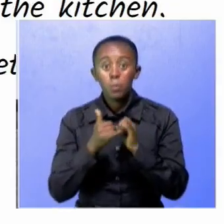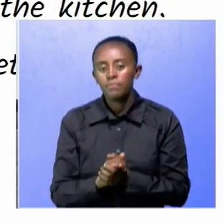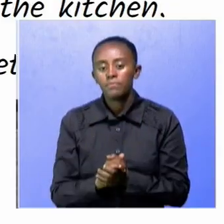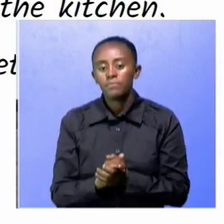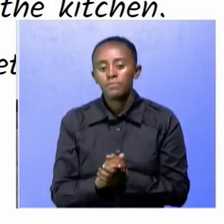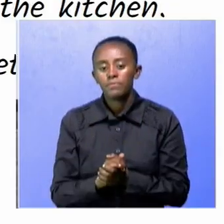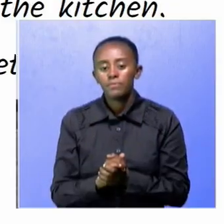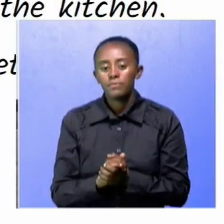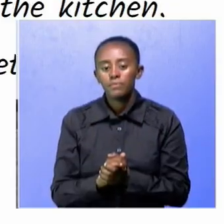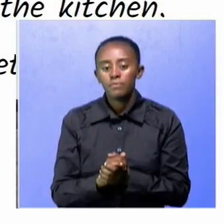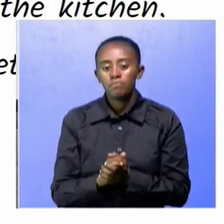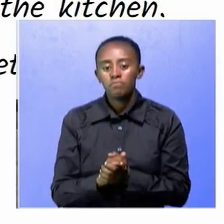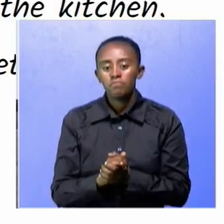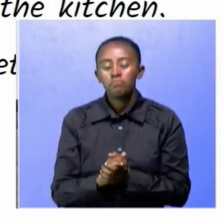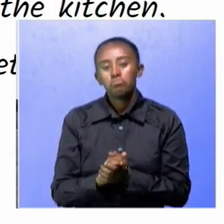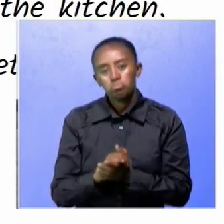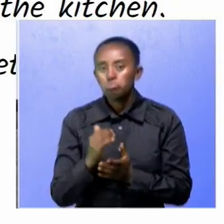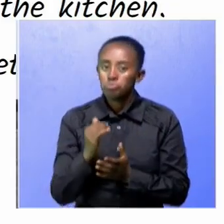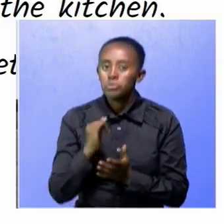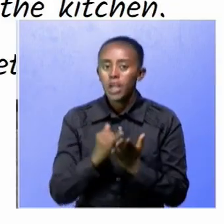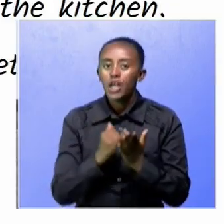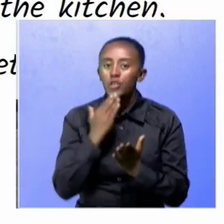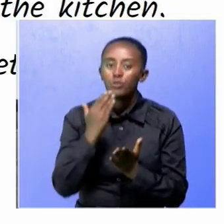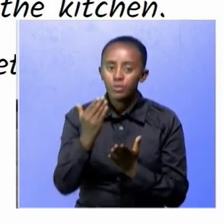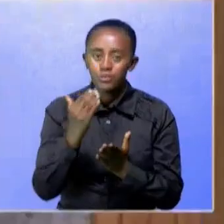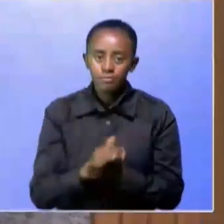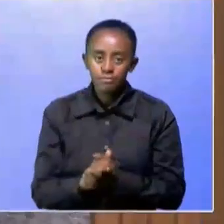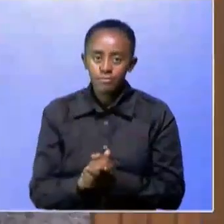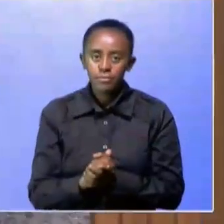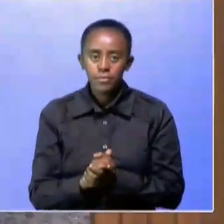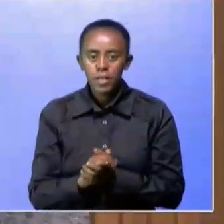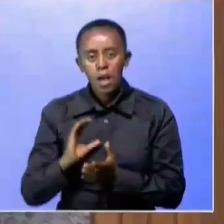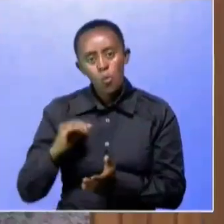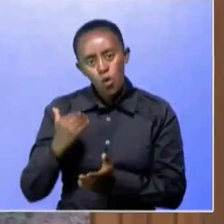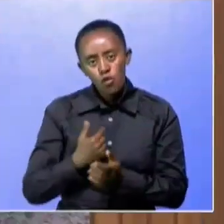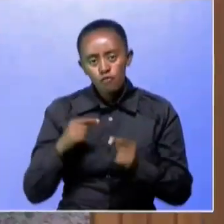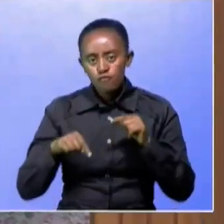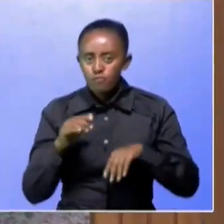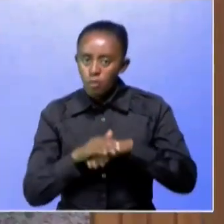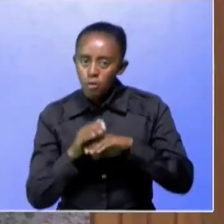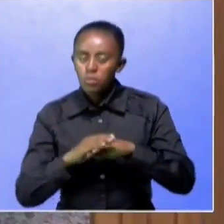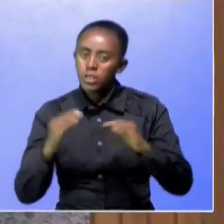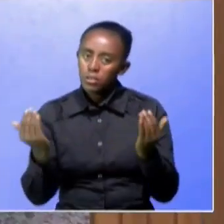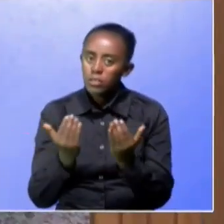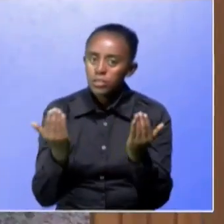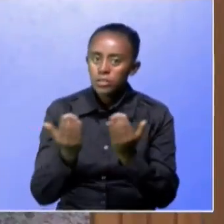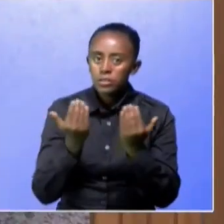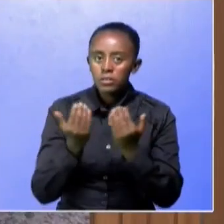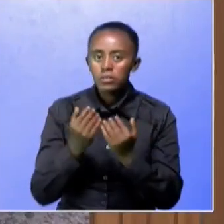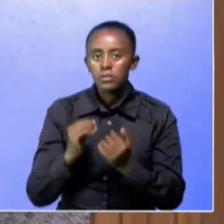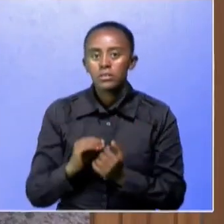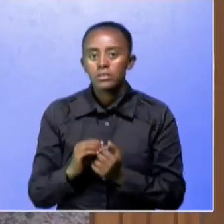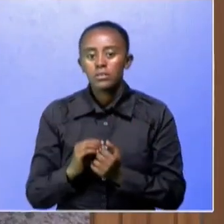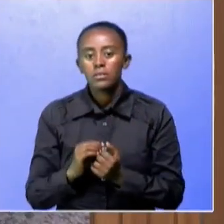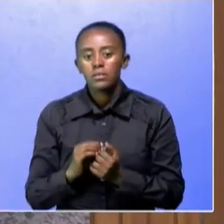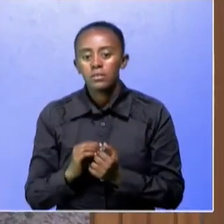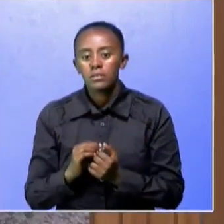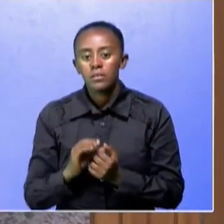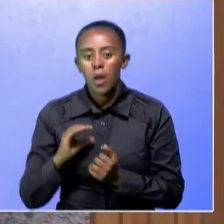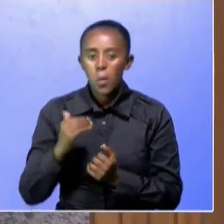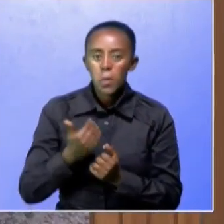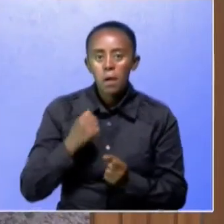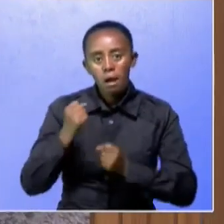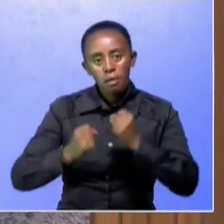rewarded. Maybe. That's good. Our football is encouraging. Similarly, our the athlete